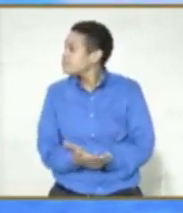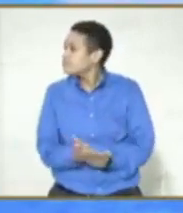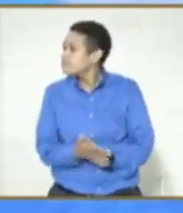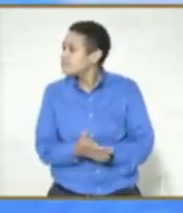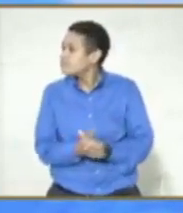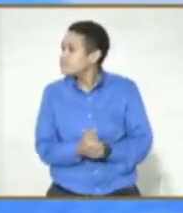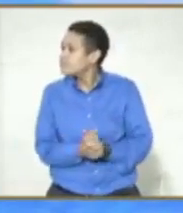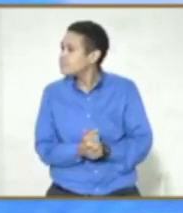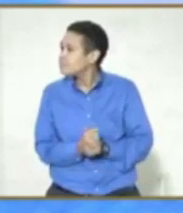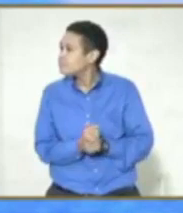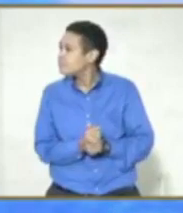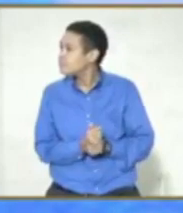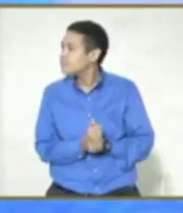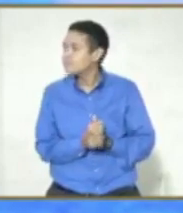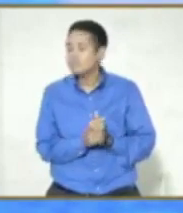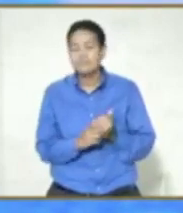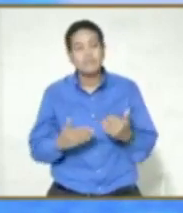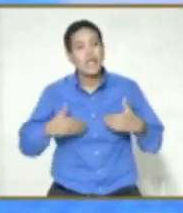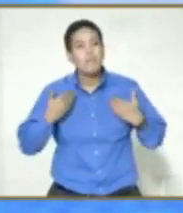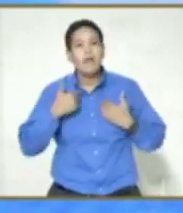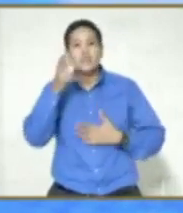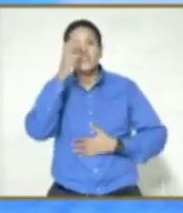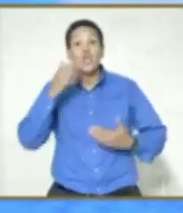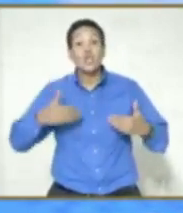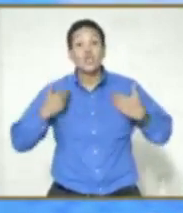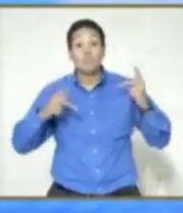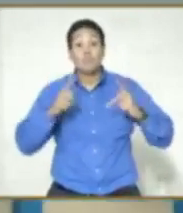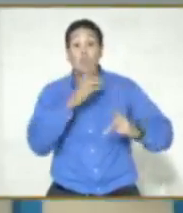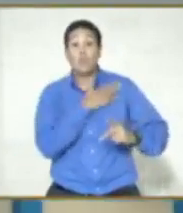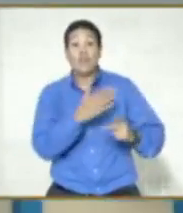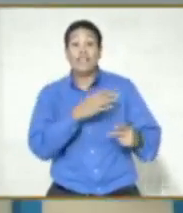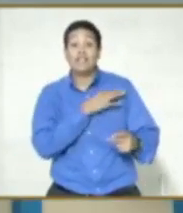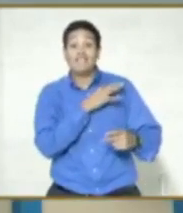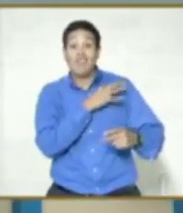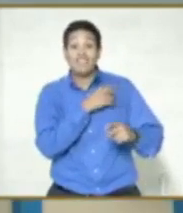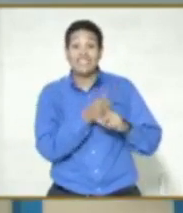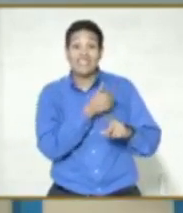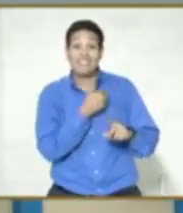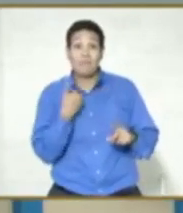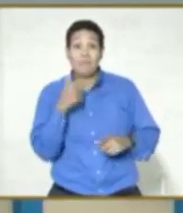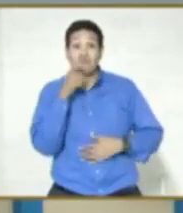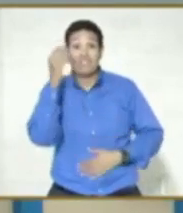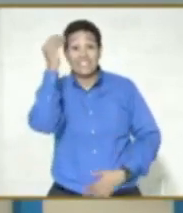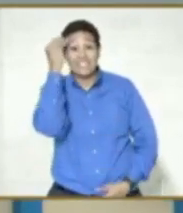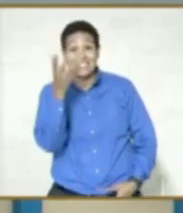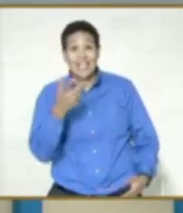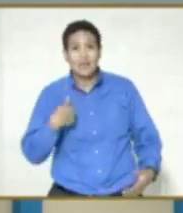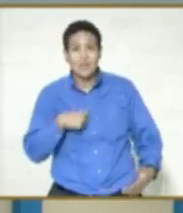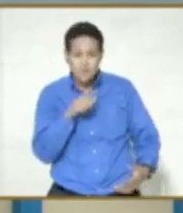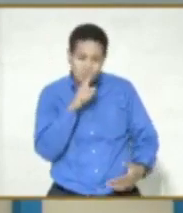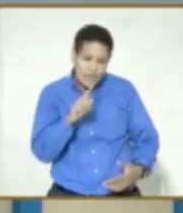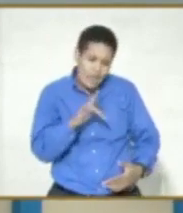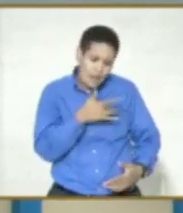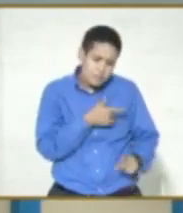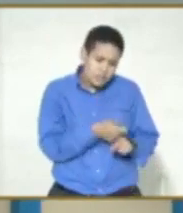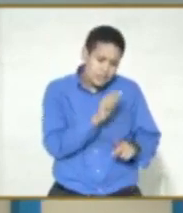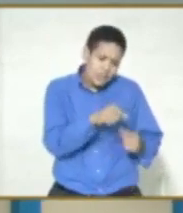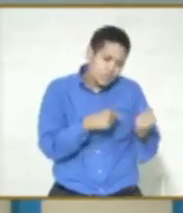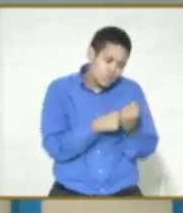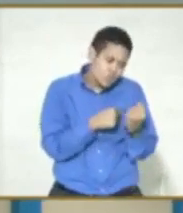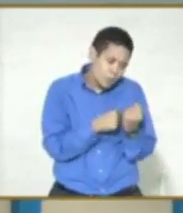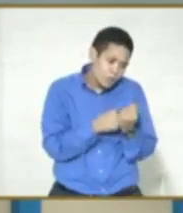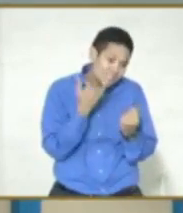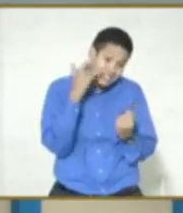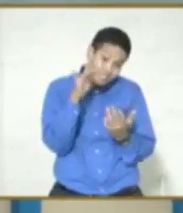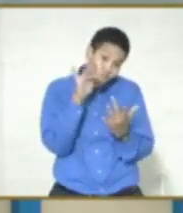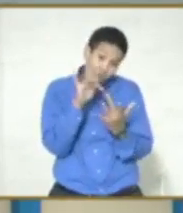that young persons are willing to volunteer, and as my colleague said, we would appreciate that assistance. So if you